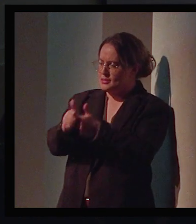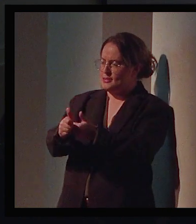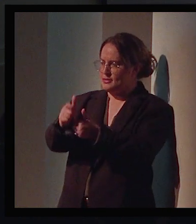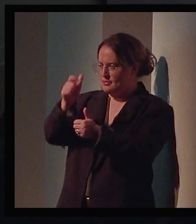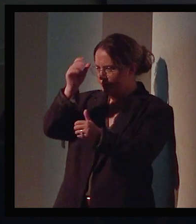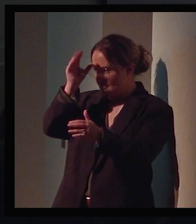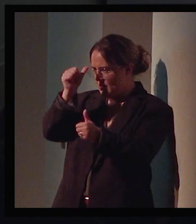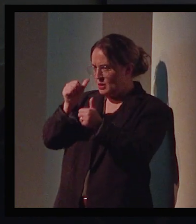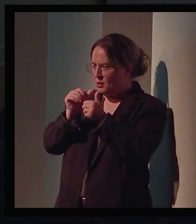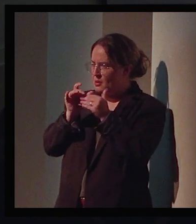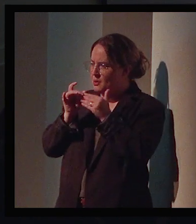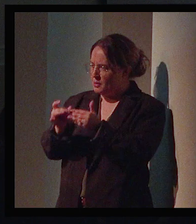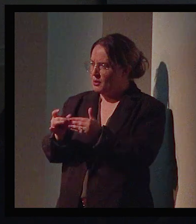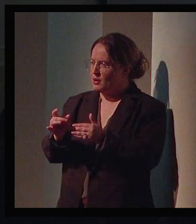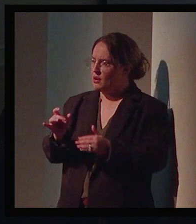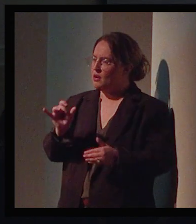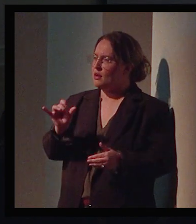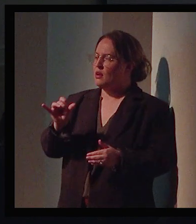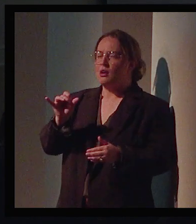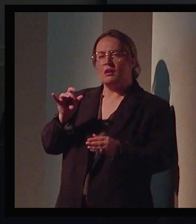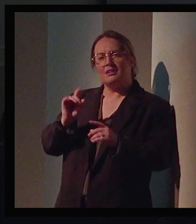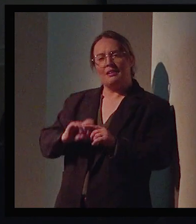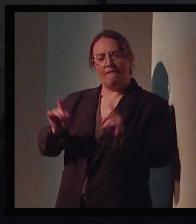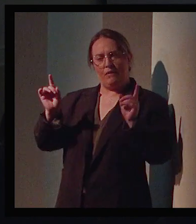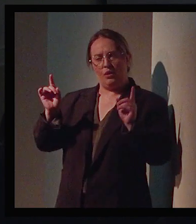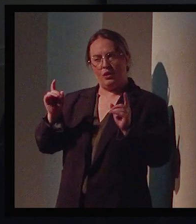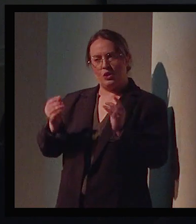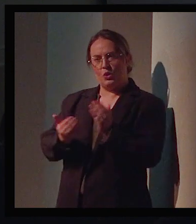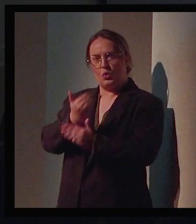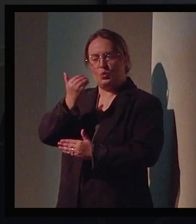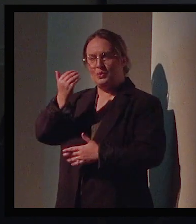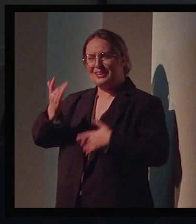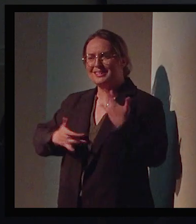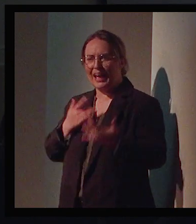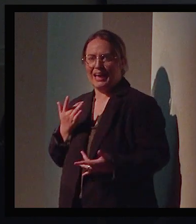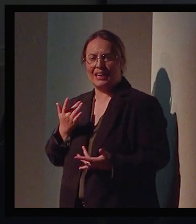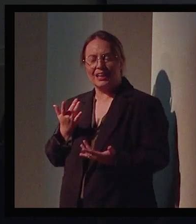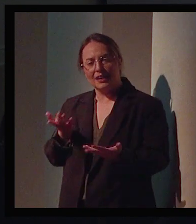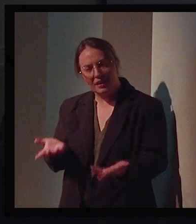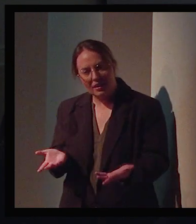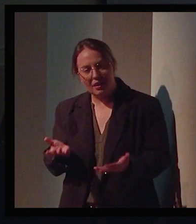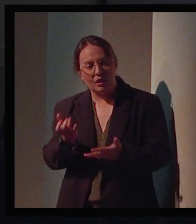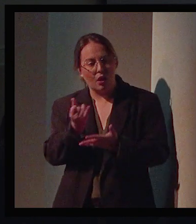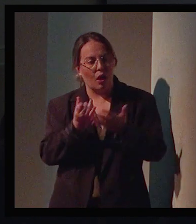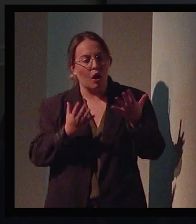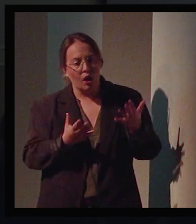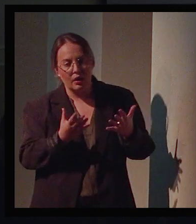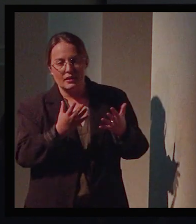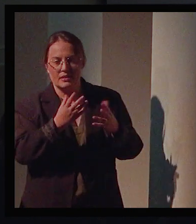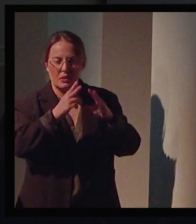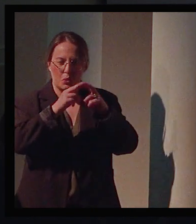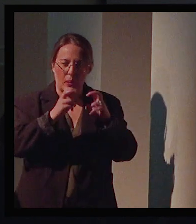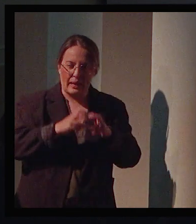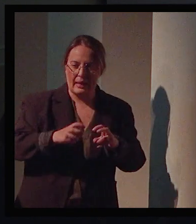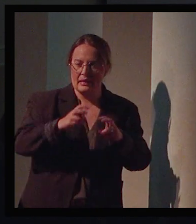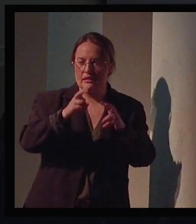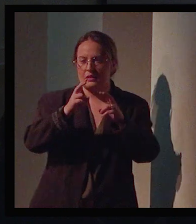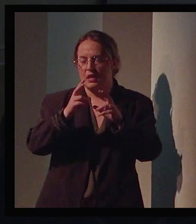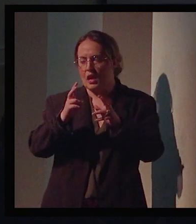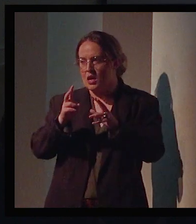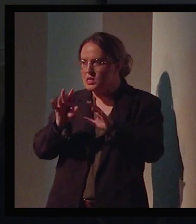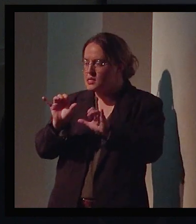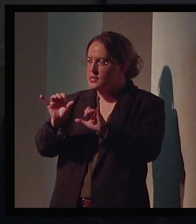the external world as something new and exciting. Artists and critics soon embraced the